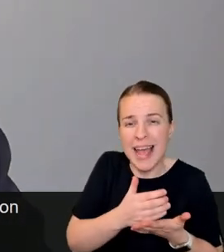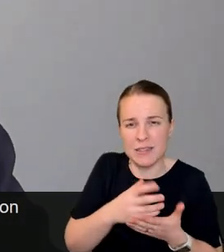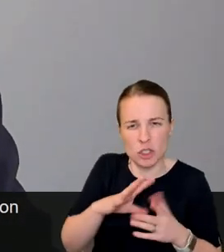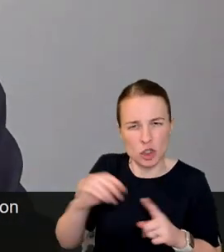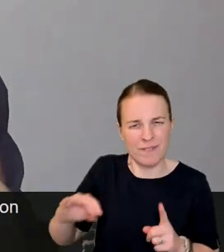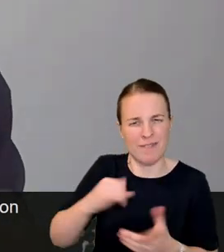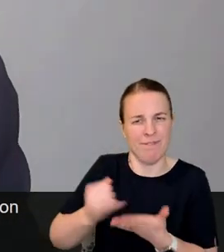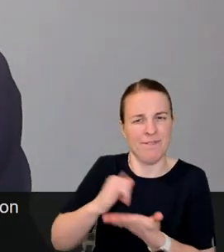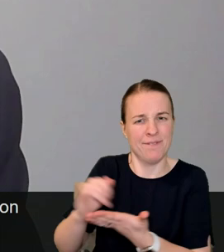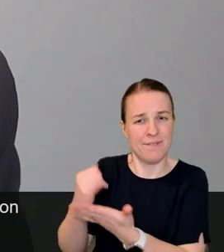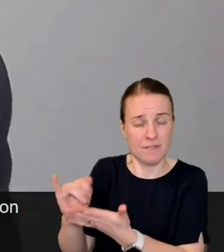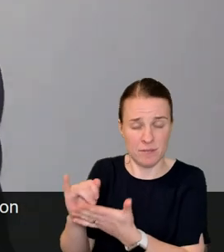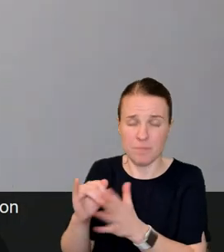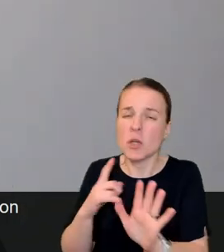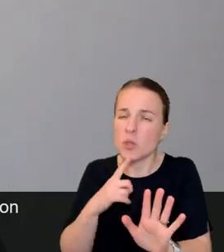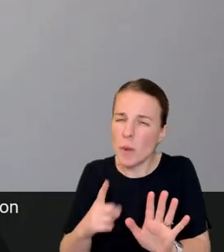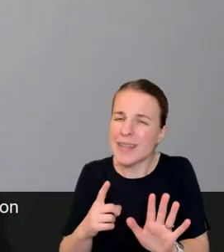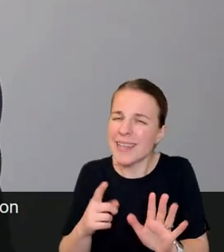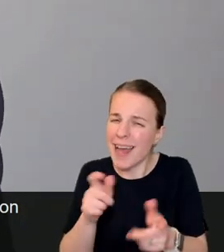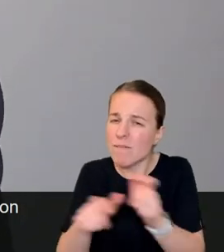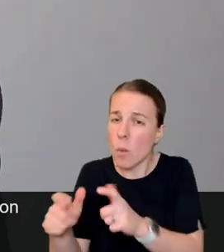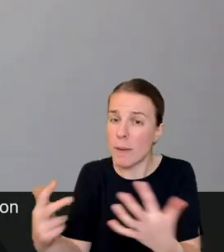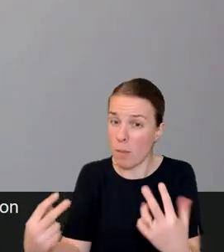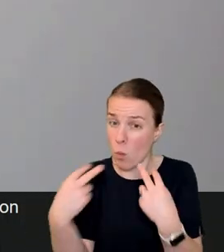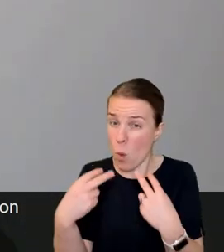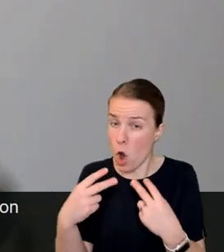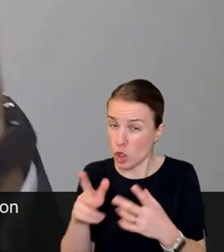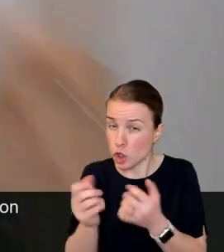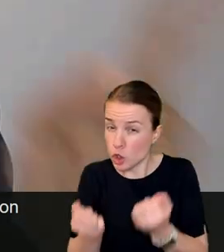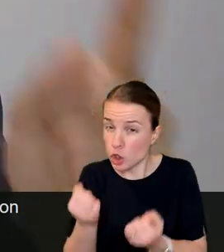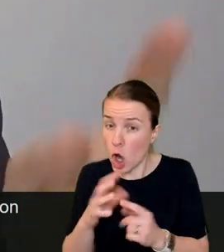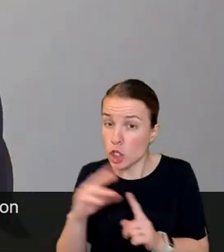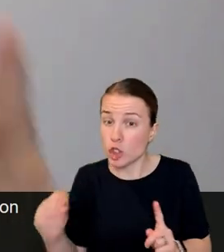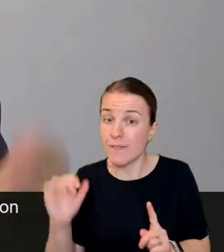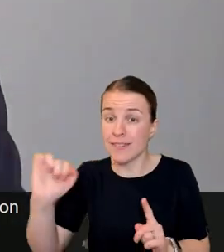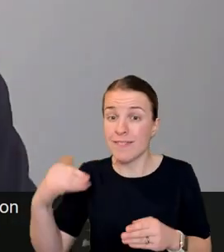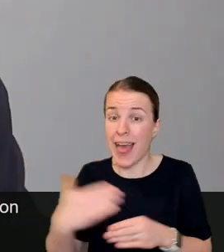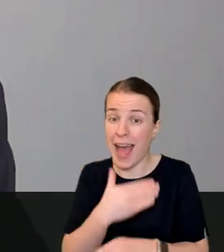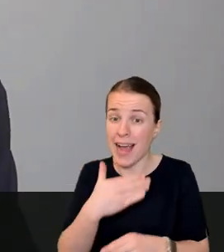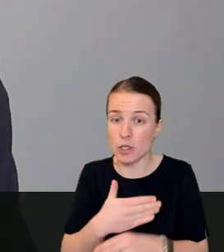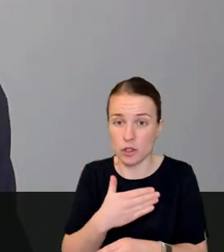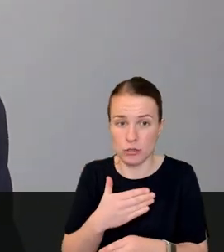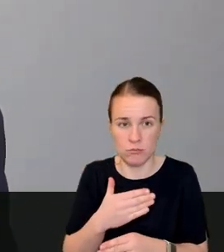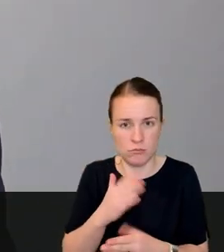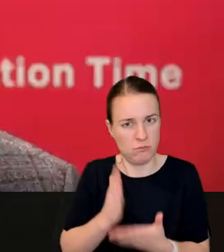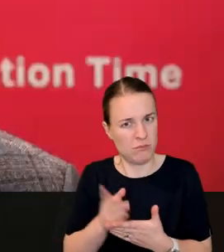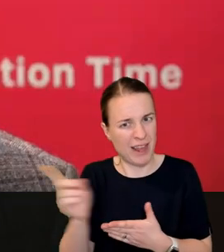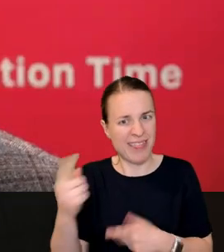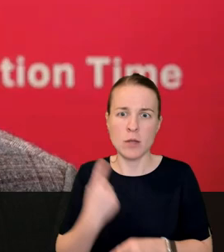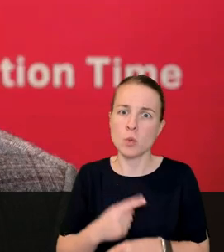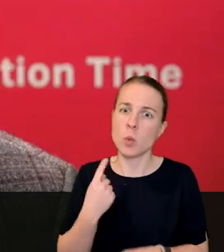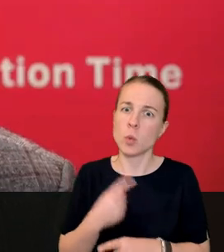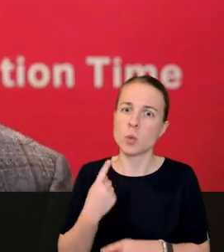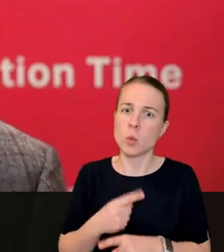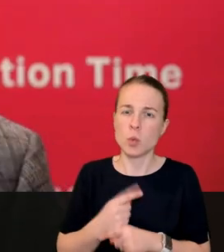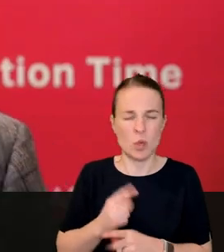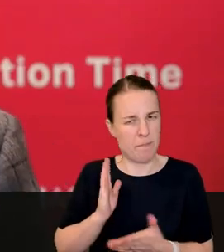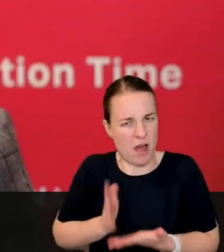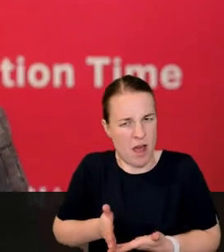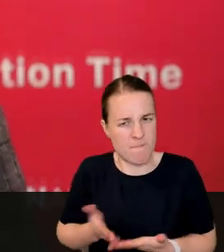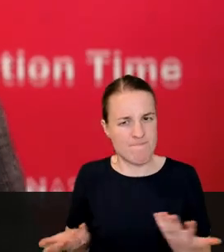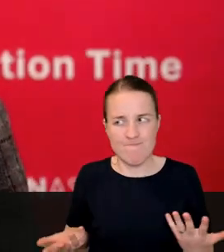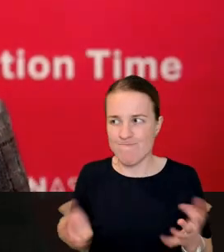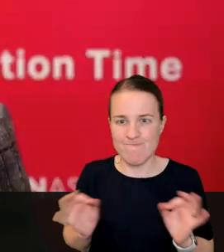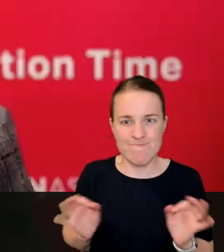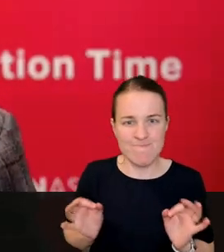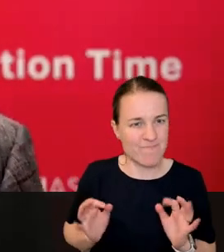people by their actions. I'm afraid the last two people talk a good talk and they literally don't walk the walk. Can I ask you to bring